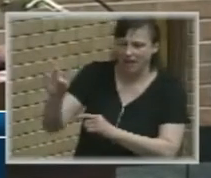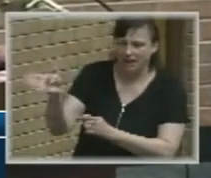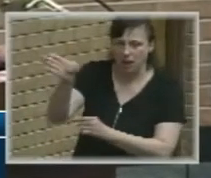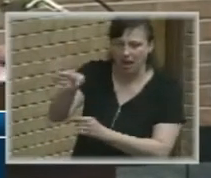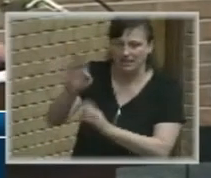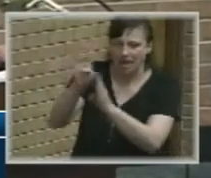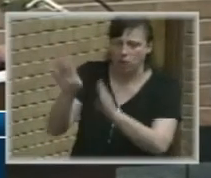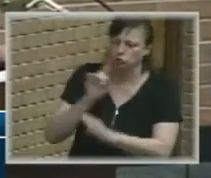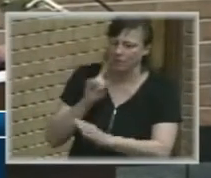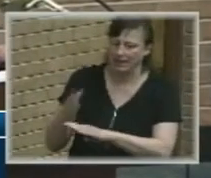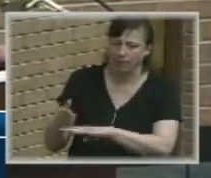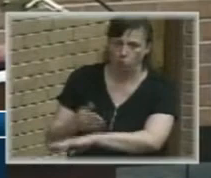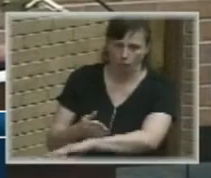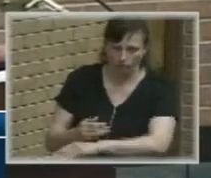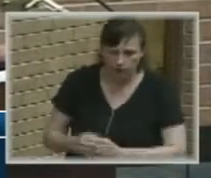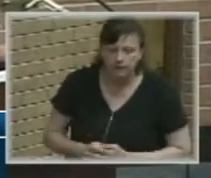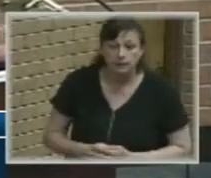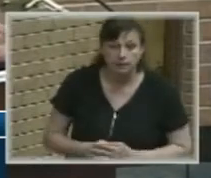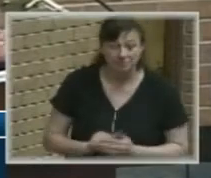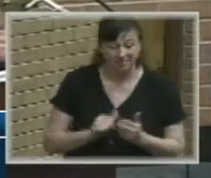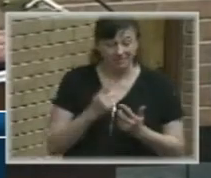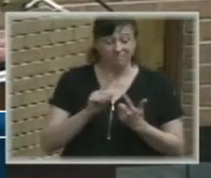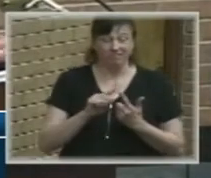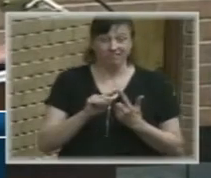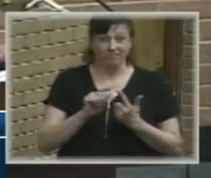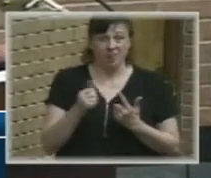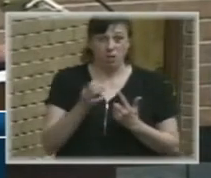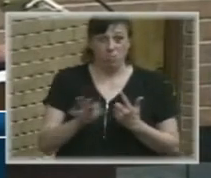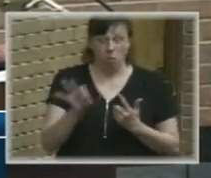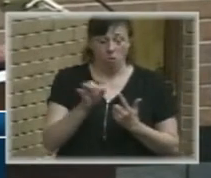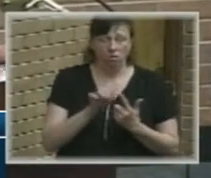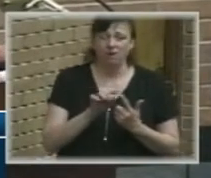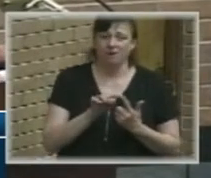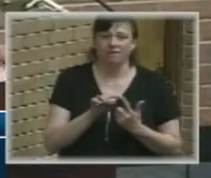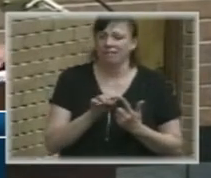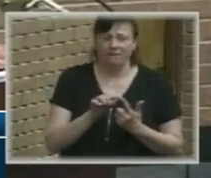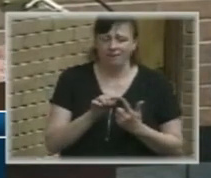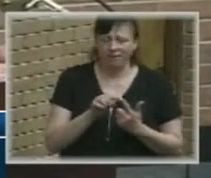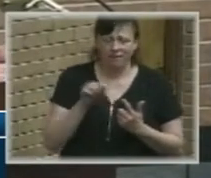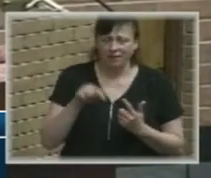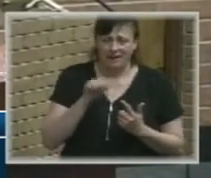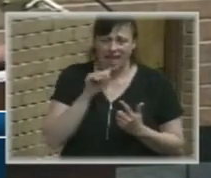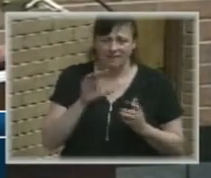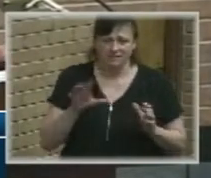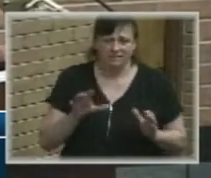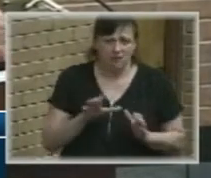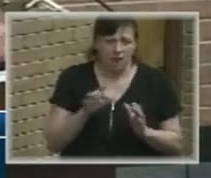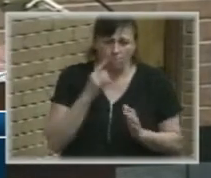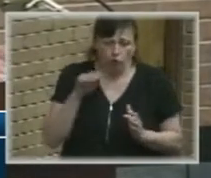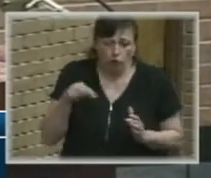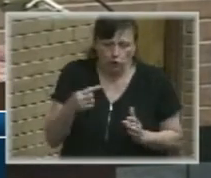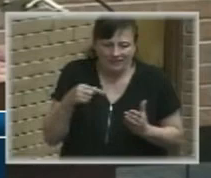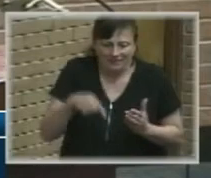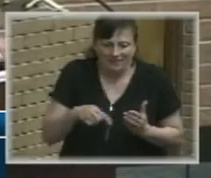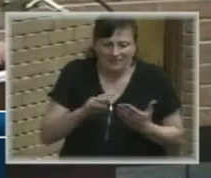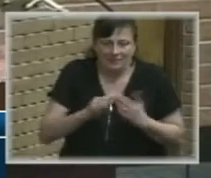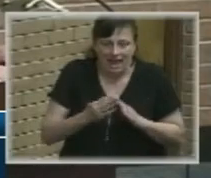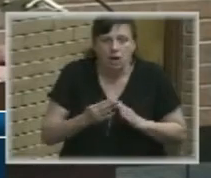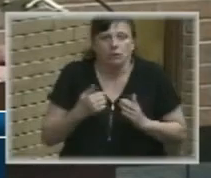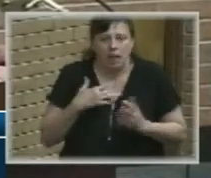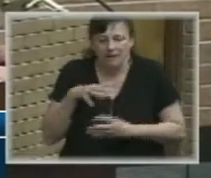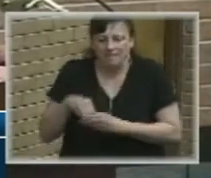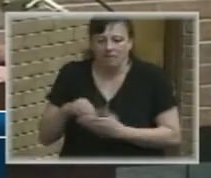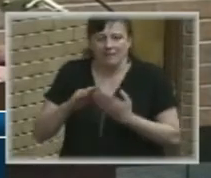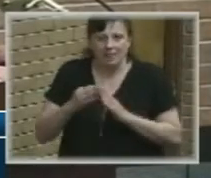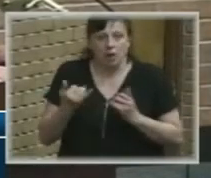be improved. Another important point is that this wasn't done for the town, just the town. I'm certainly copying the town now. I did mail